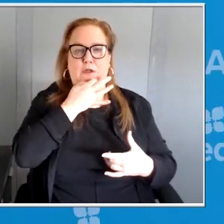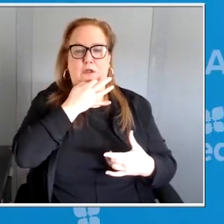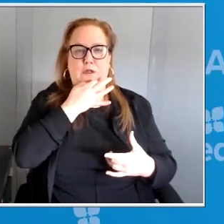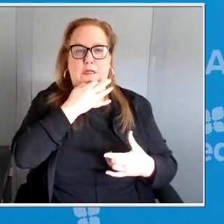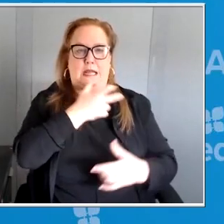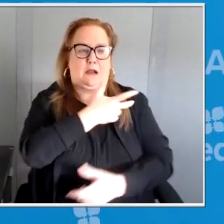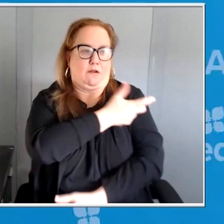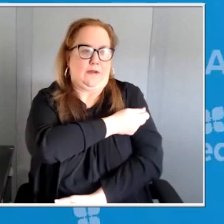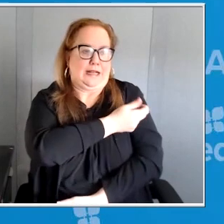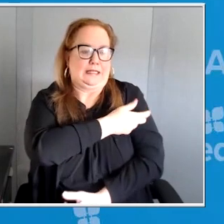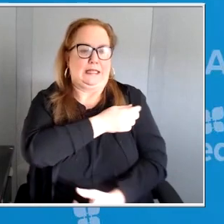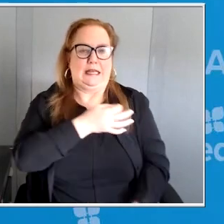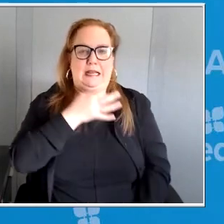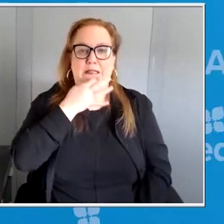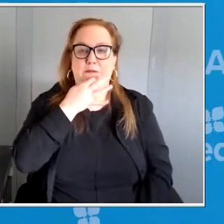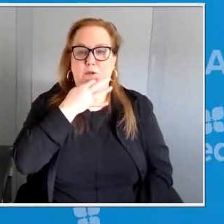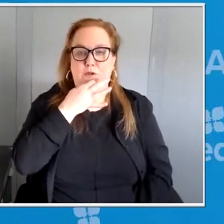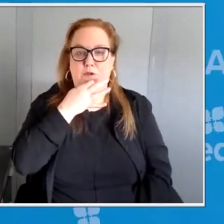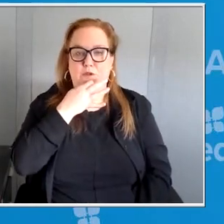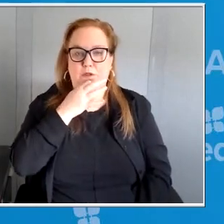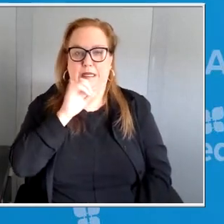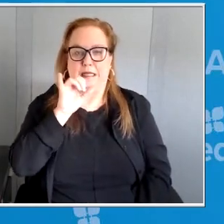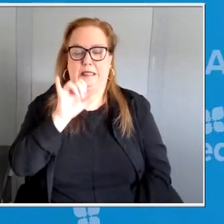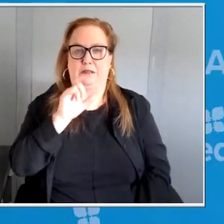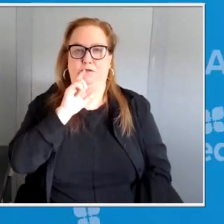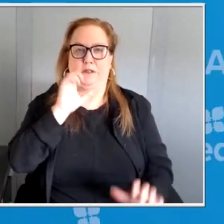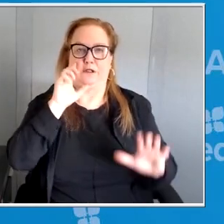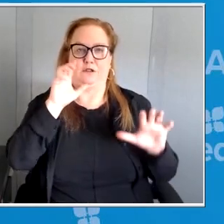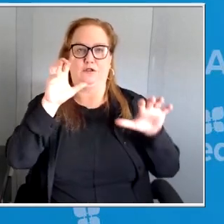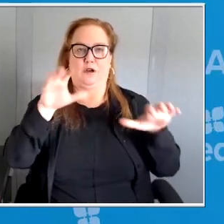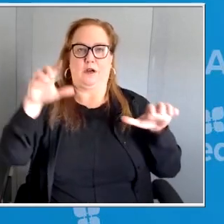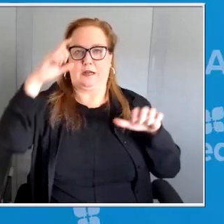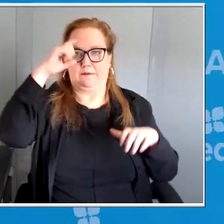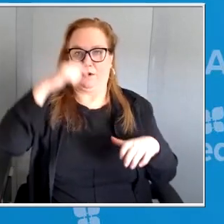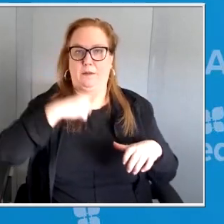vaccine experts. So that has been really shocking to me.